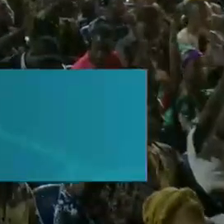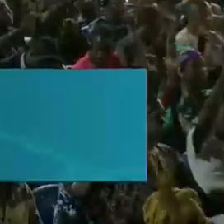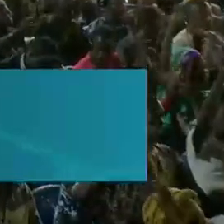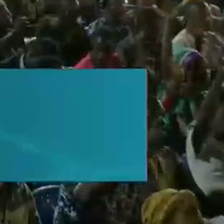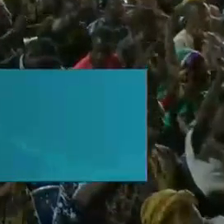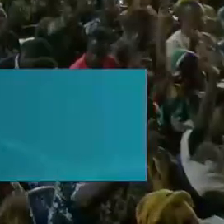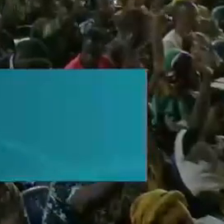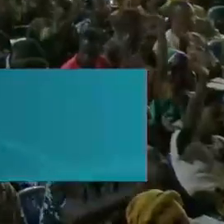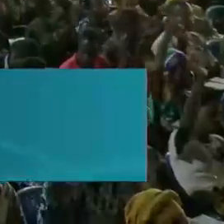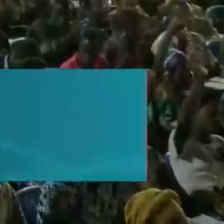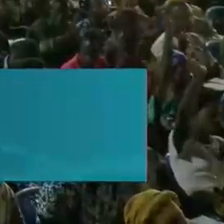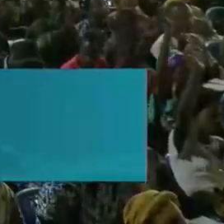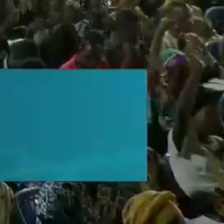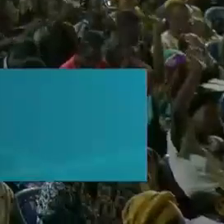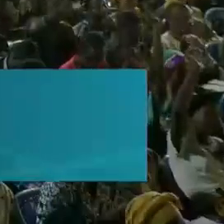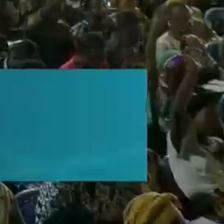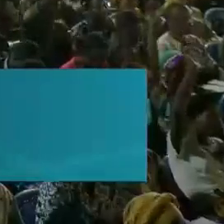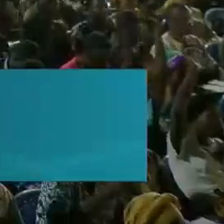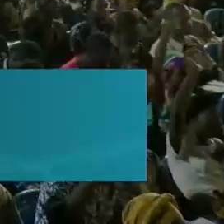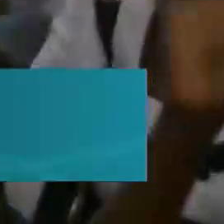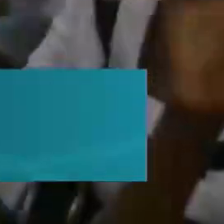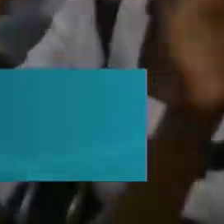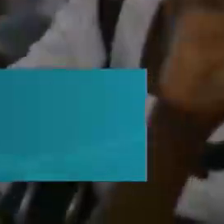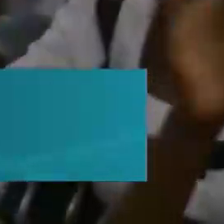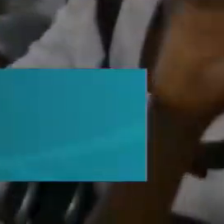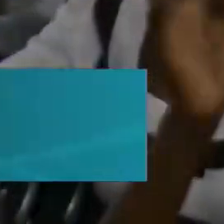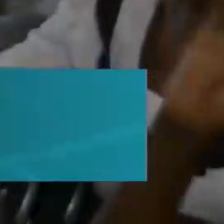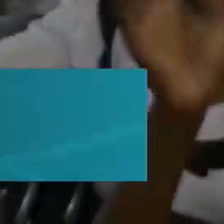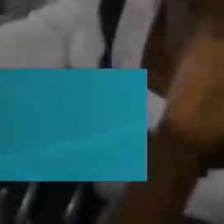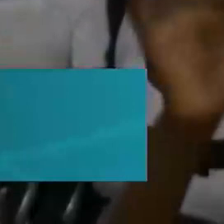How about you? Talk now.